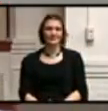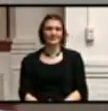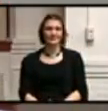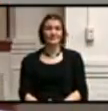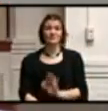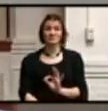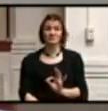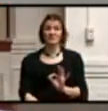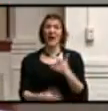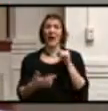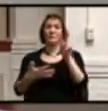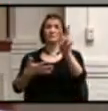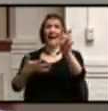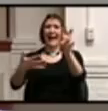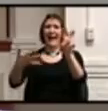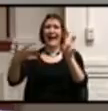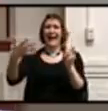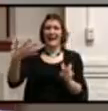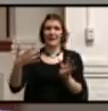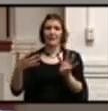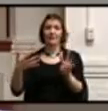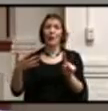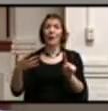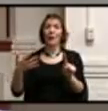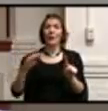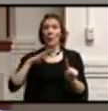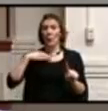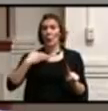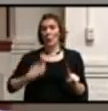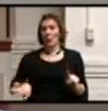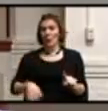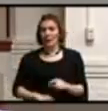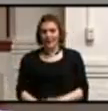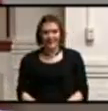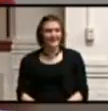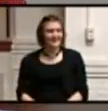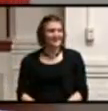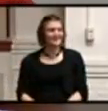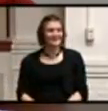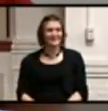Okay, well, I'm going to skip all the way now to page 41.